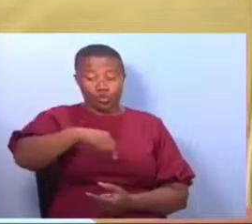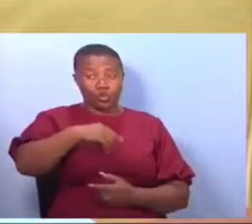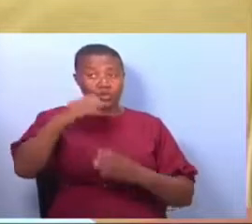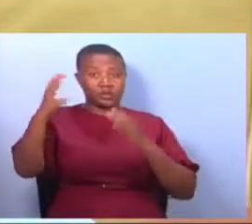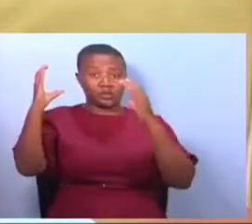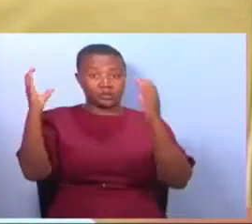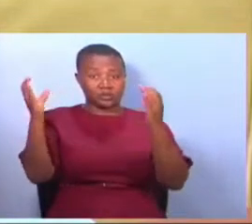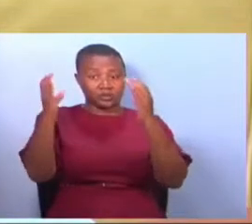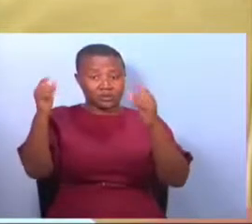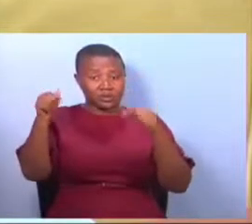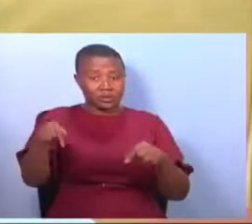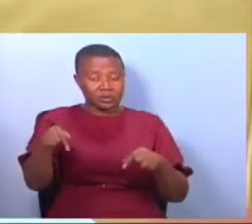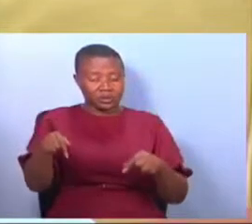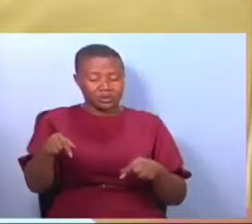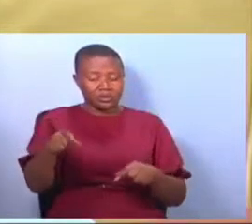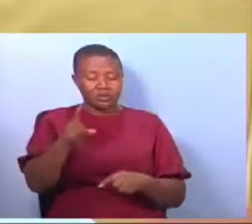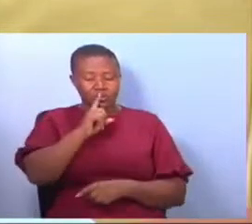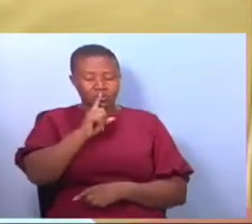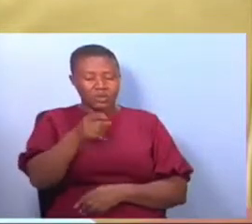is personally known to me.